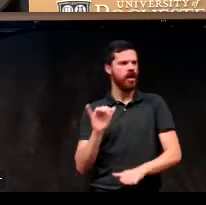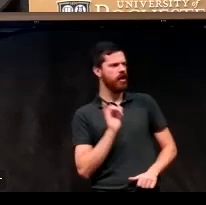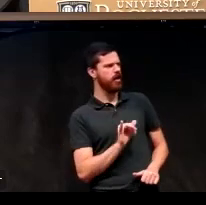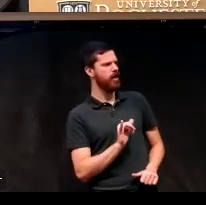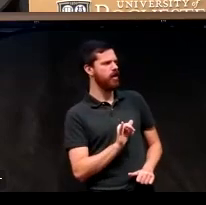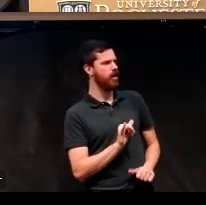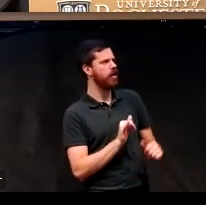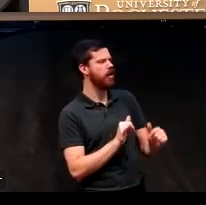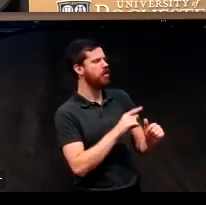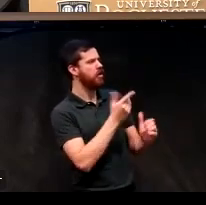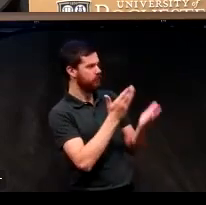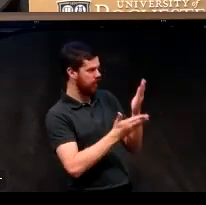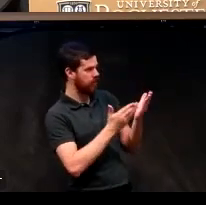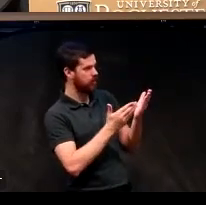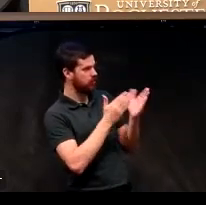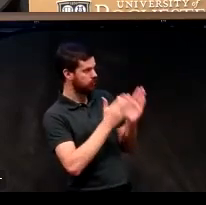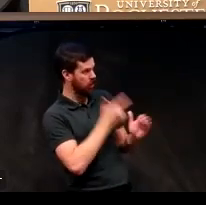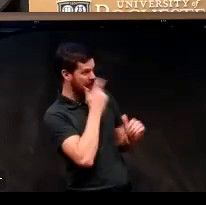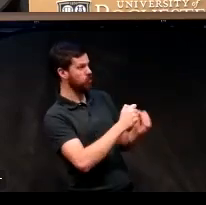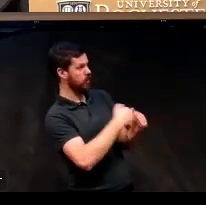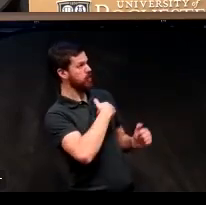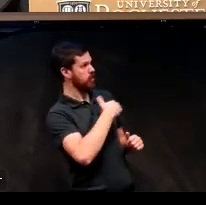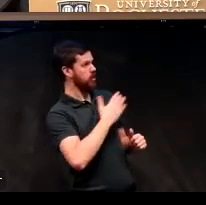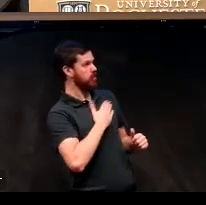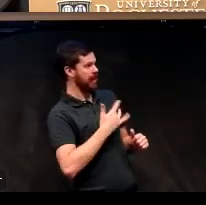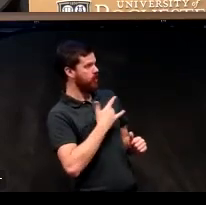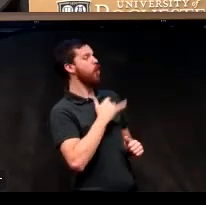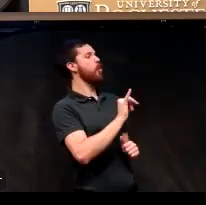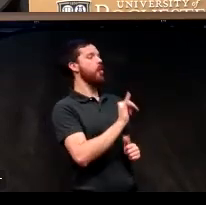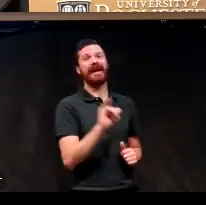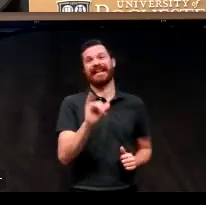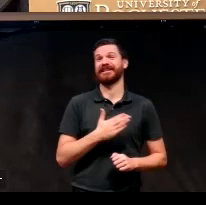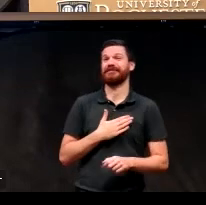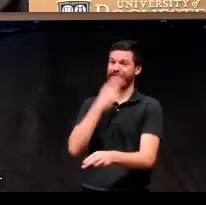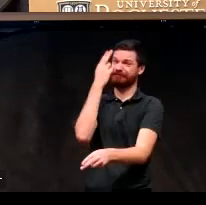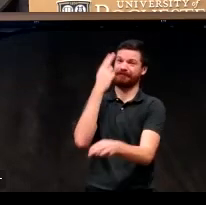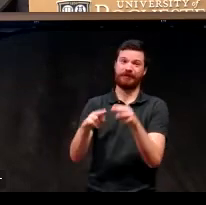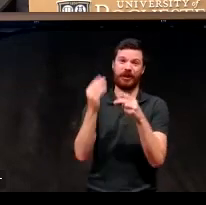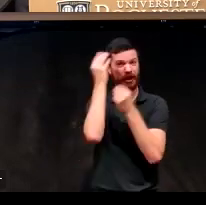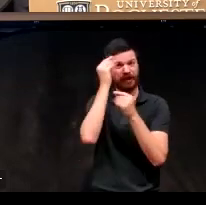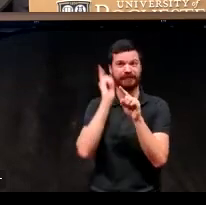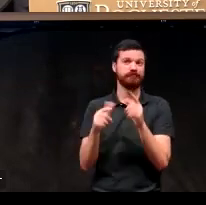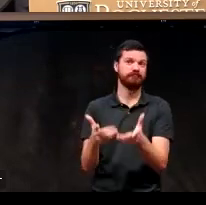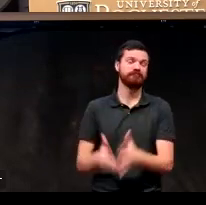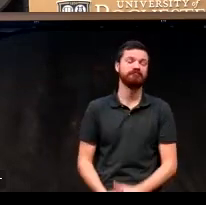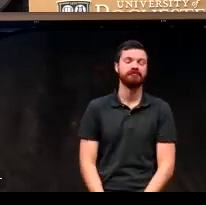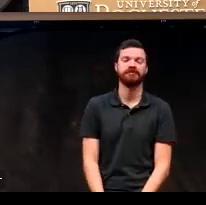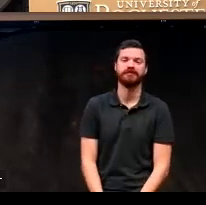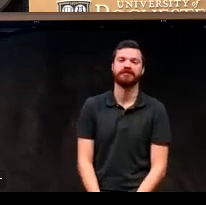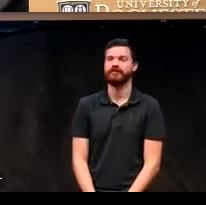person maybe is interested in me. So those would be the quick thoughts, but.